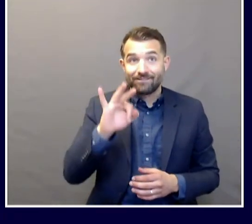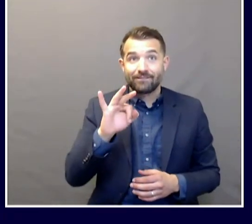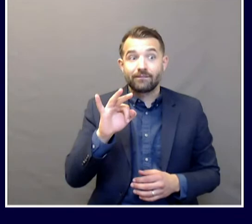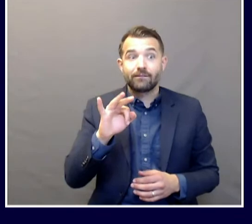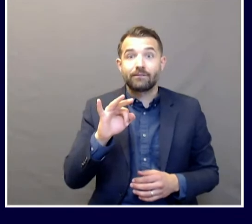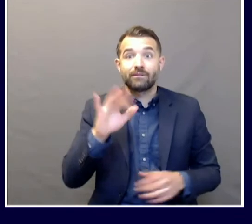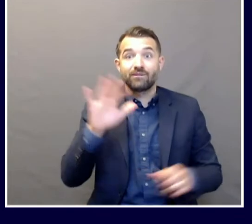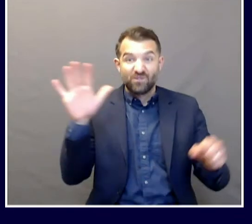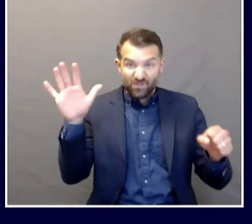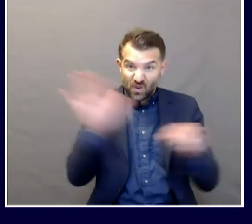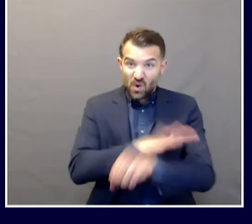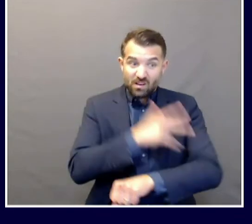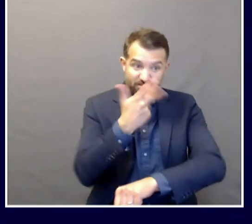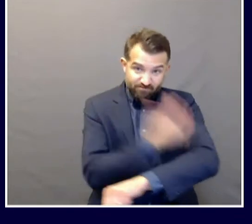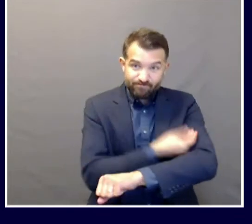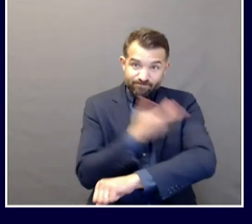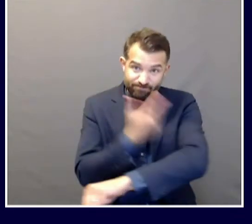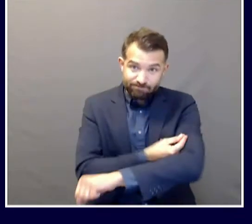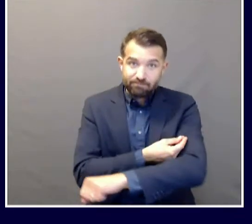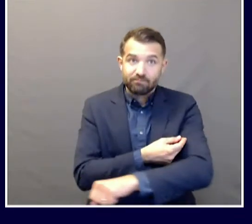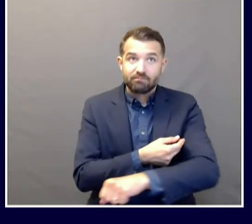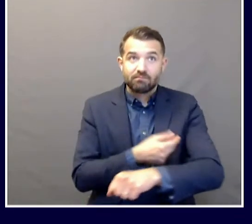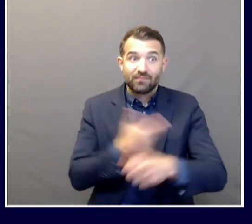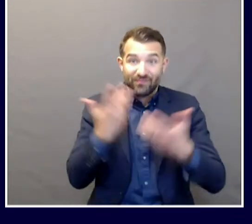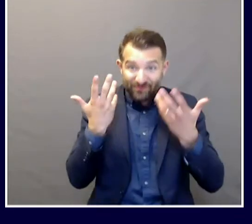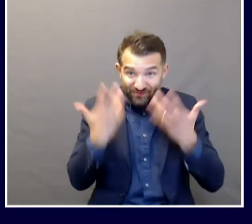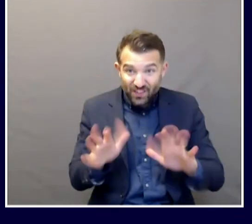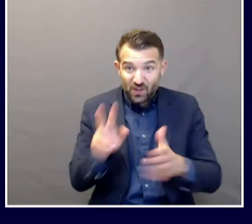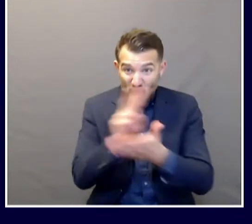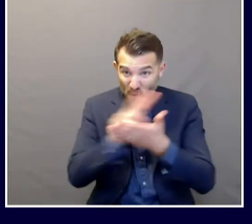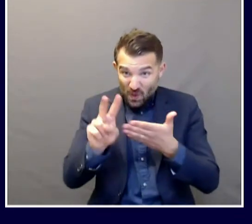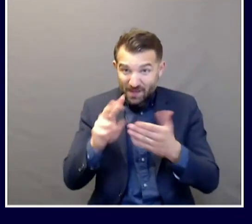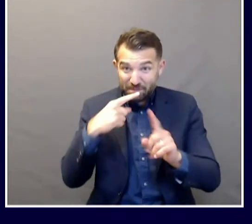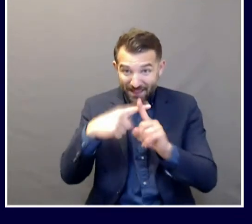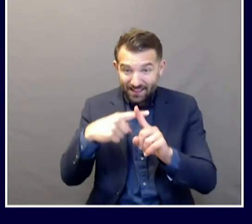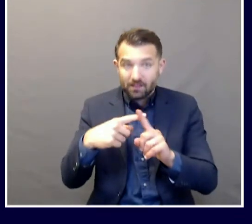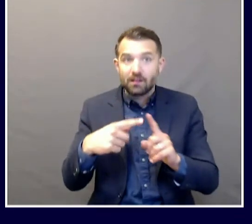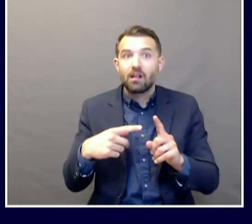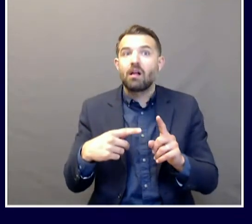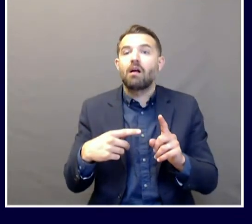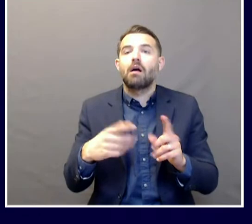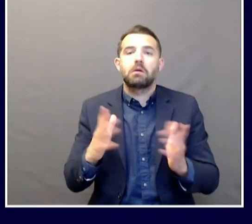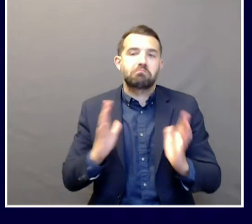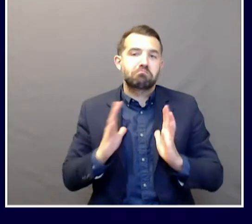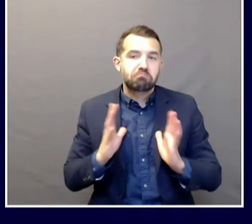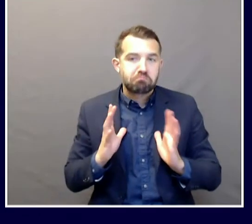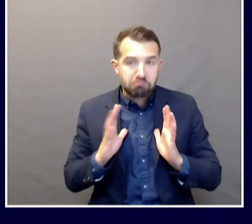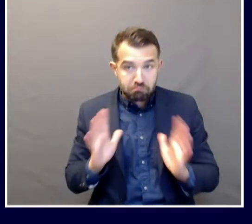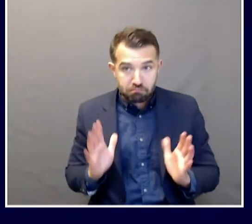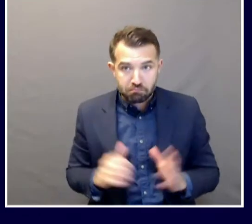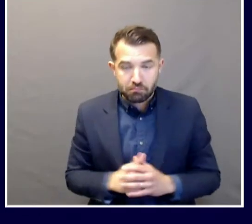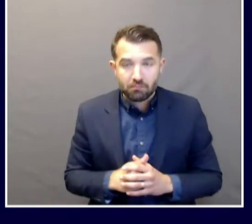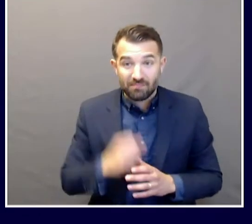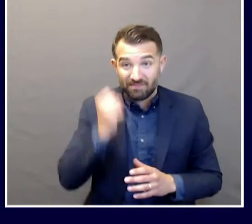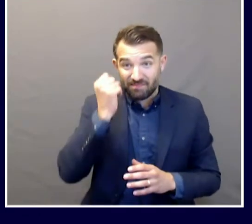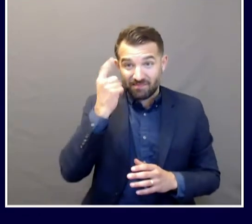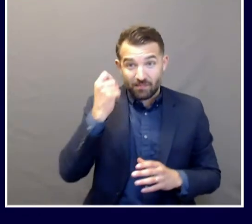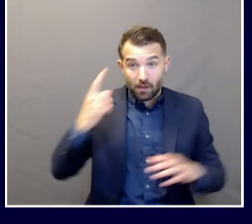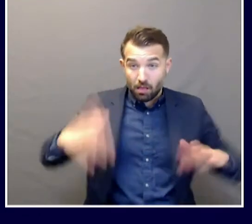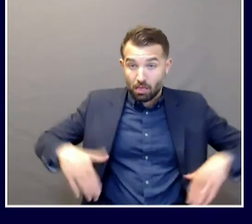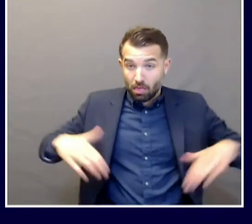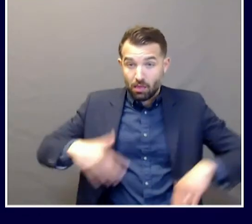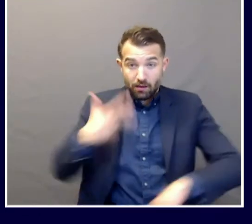you think you may have been exposed, you may have been in a crowd, something of that nature, and your daily life back here in Maine